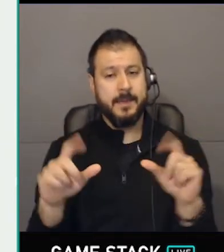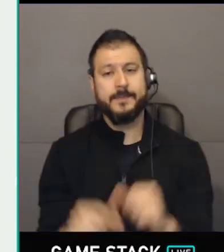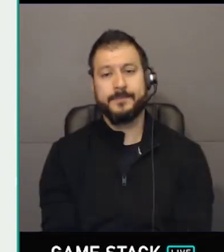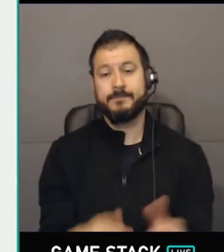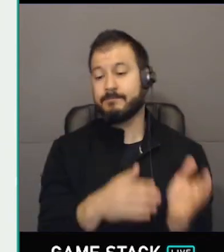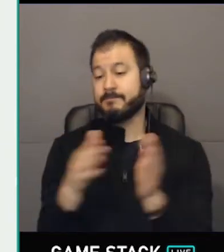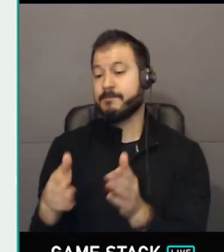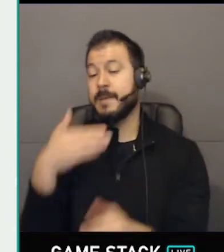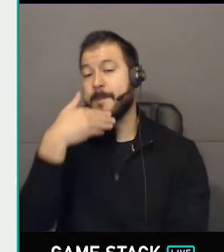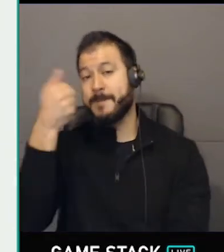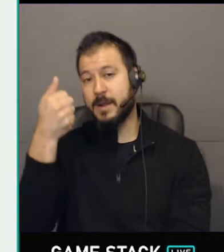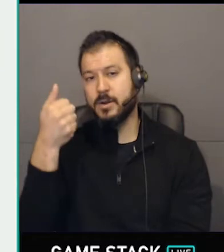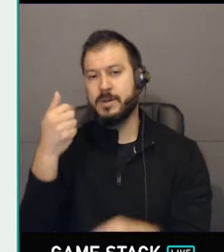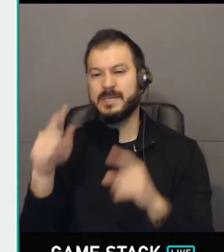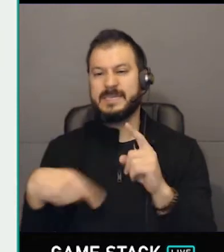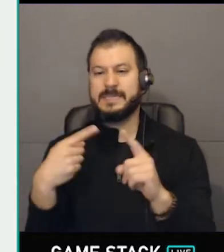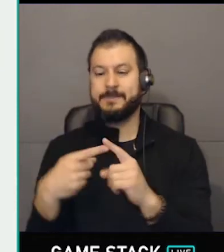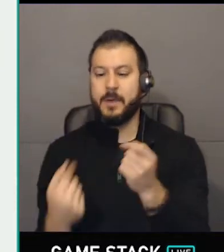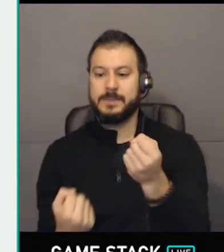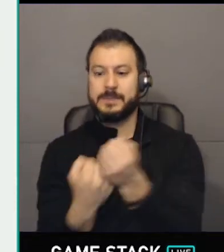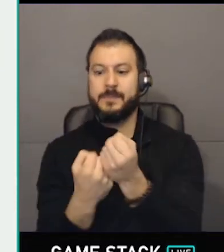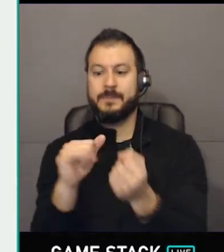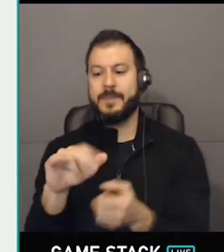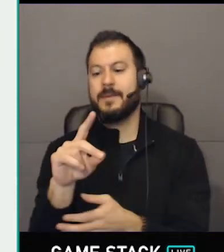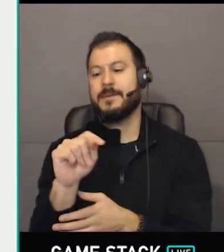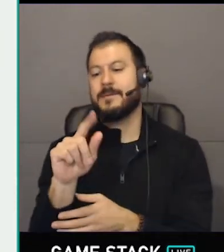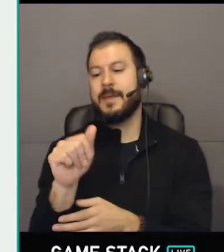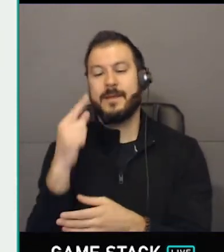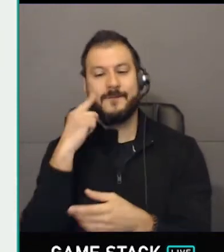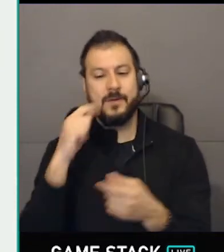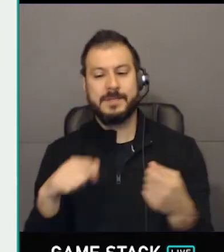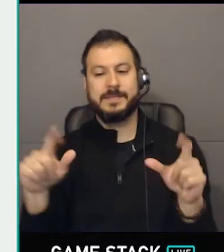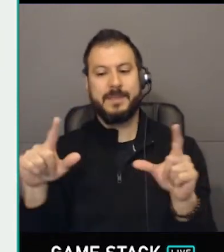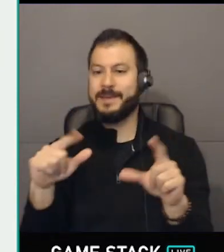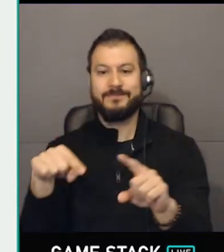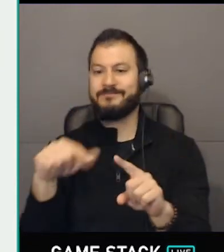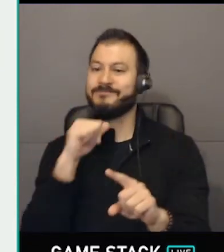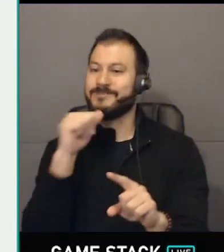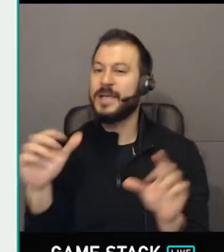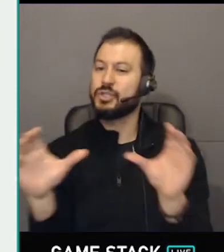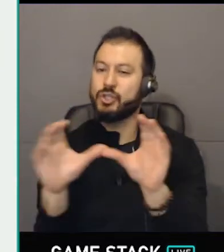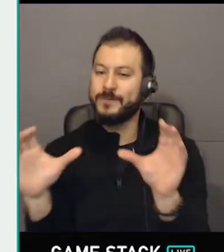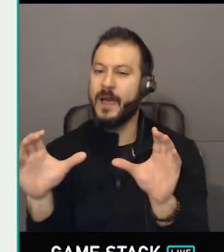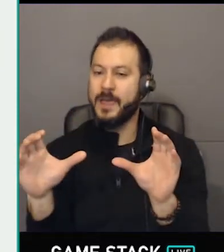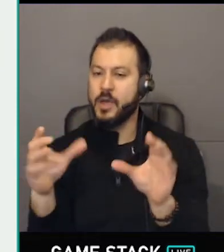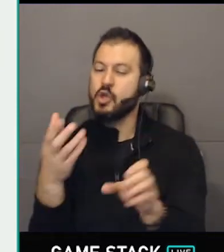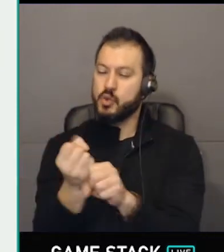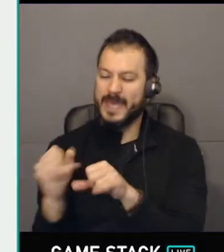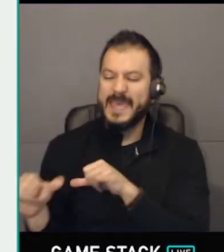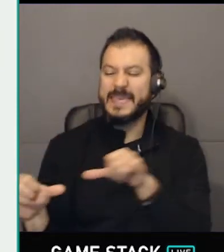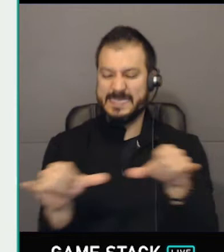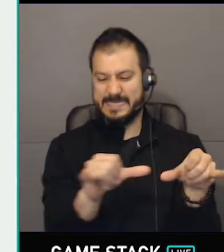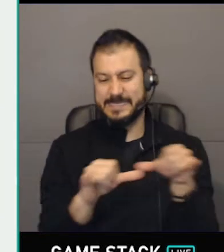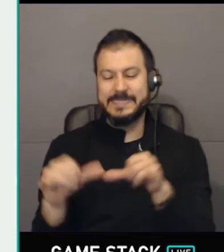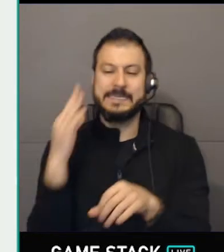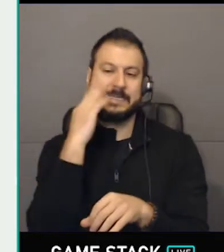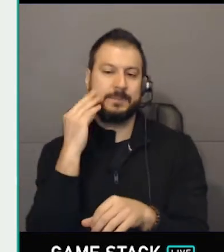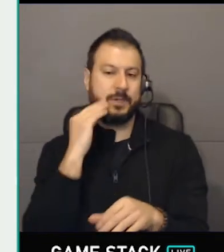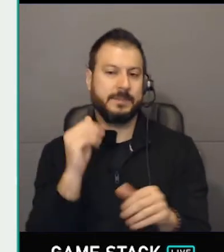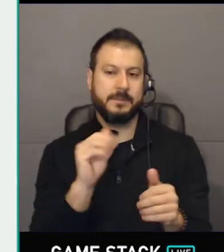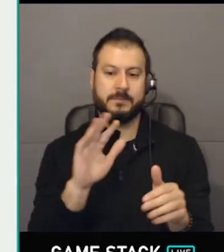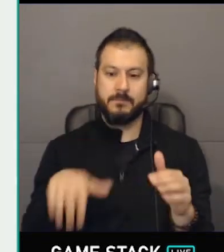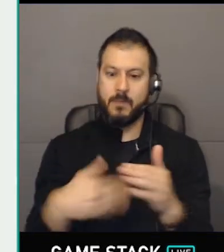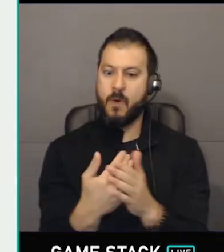Better is about supplementing that data for displays that aren't certified, so you guarantee a consistent experience across every kind of display your